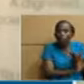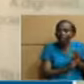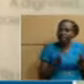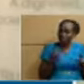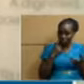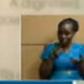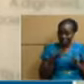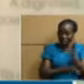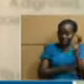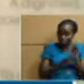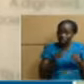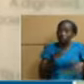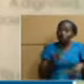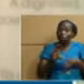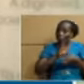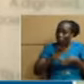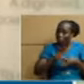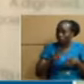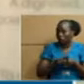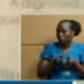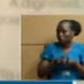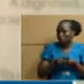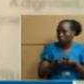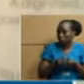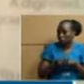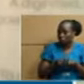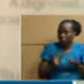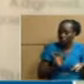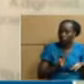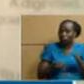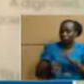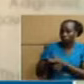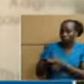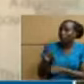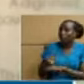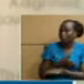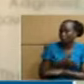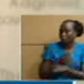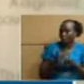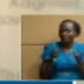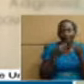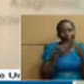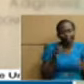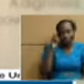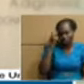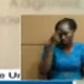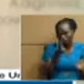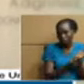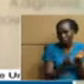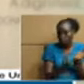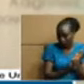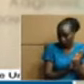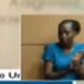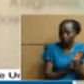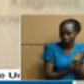this. Congo also has done the same in terms of they had suspended at first. But I thank the government of Uganda that